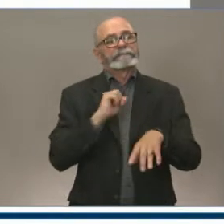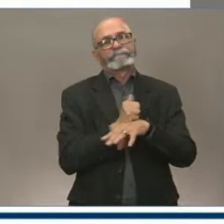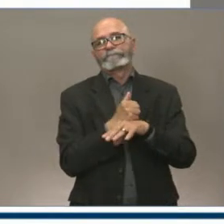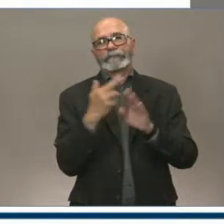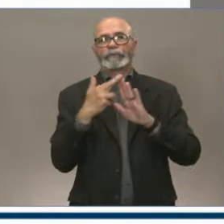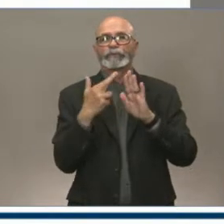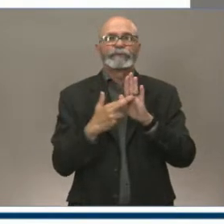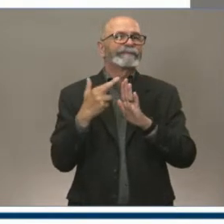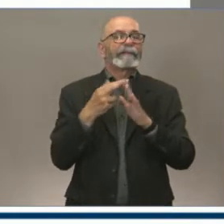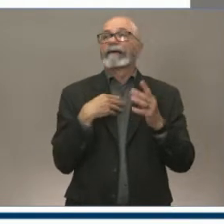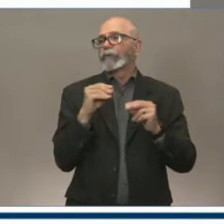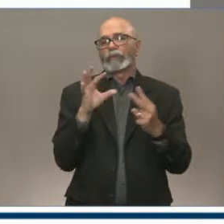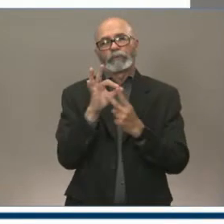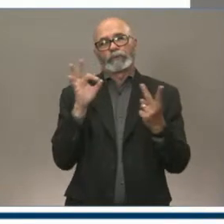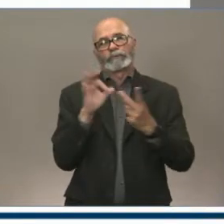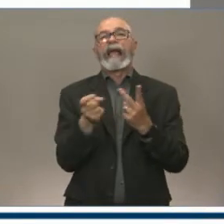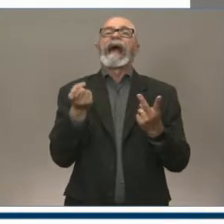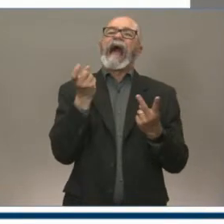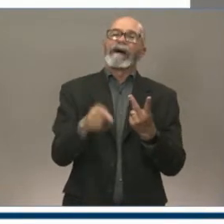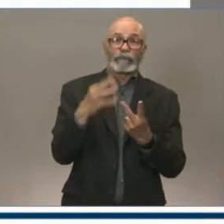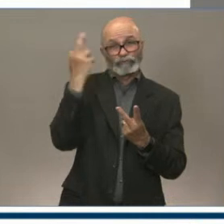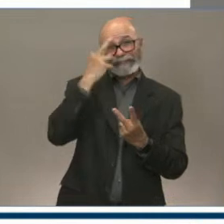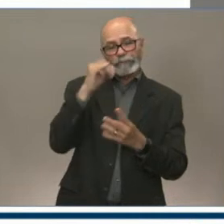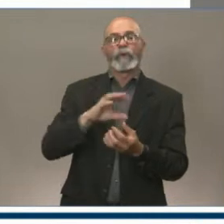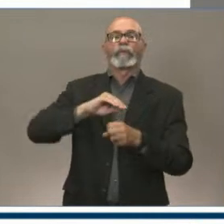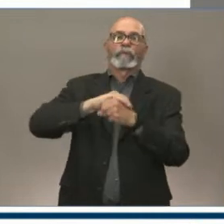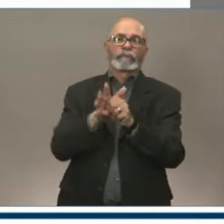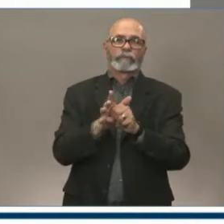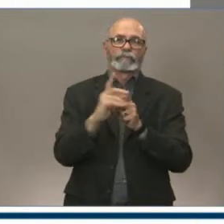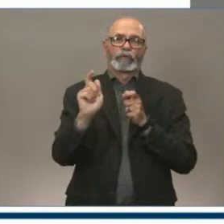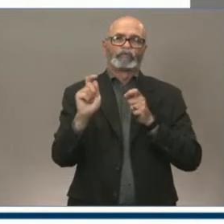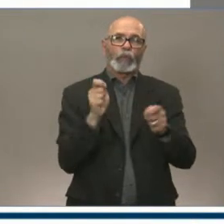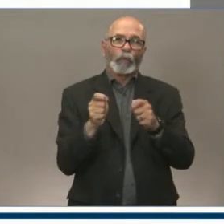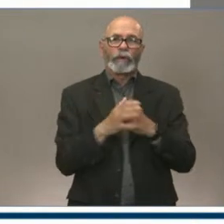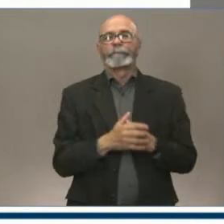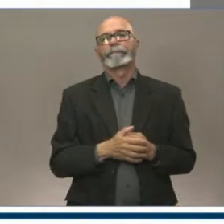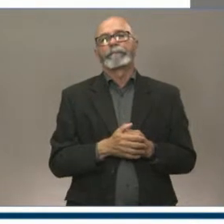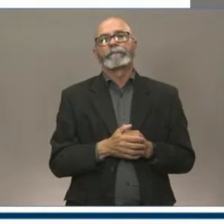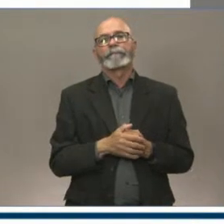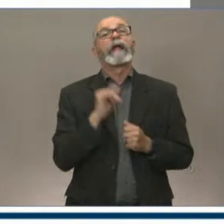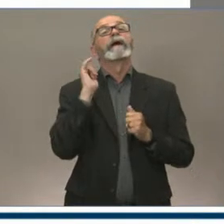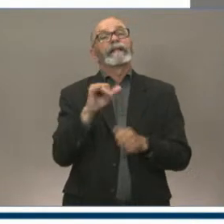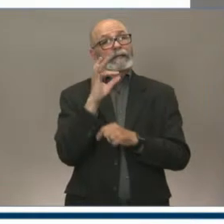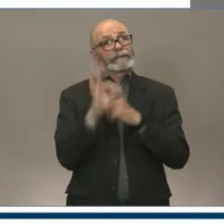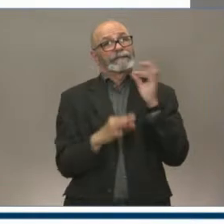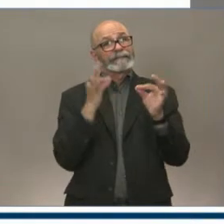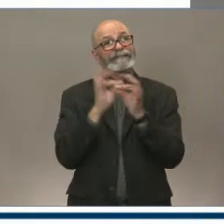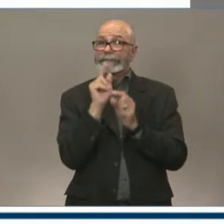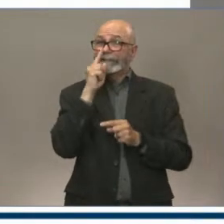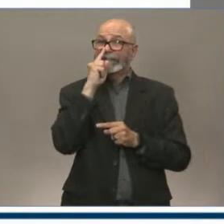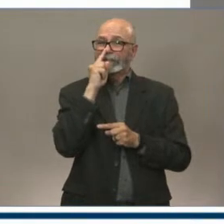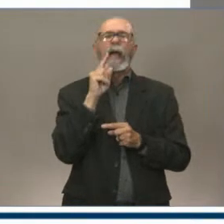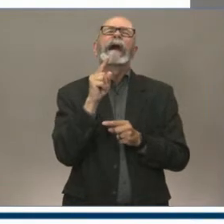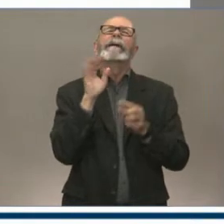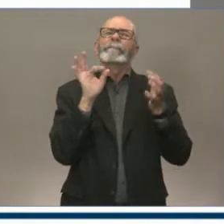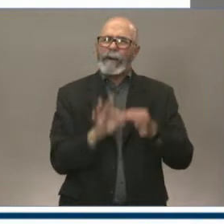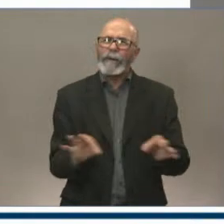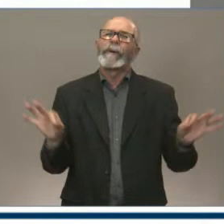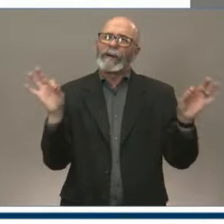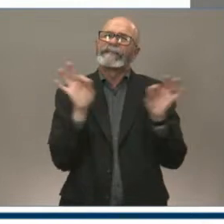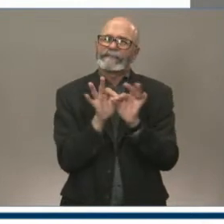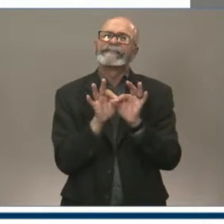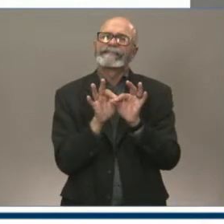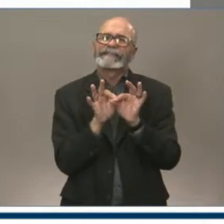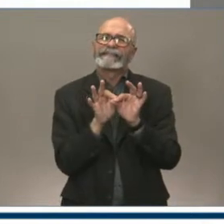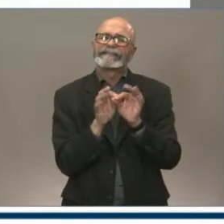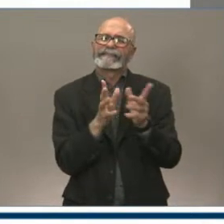virus. And I'll close by talking about testing. Testing is an important part of our strategy. I'm very proud of the work that